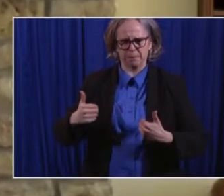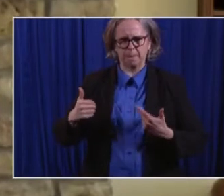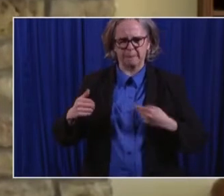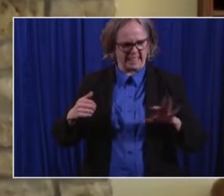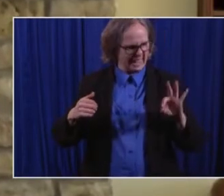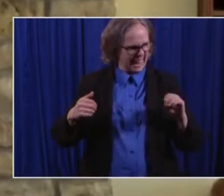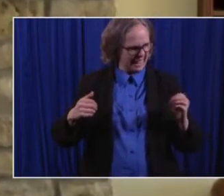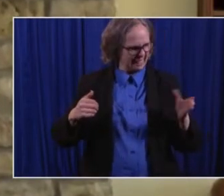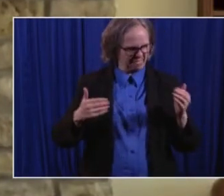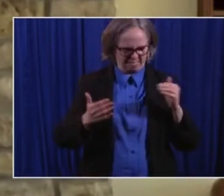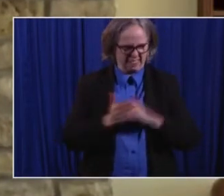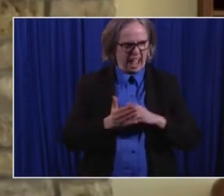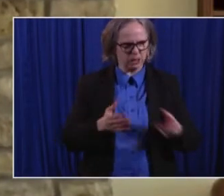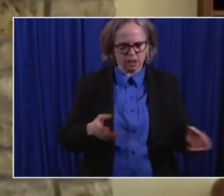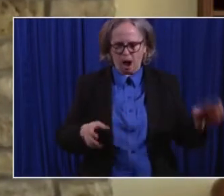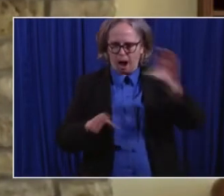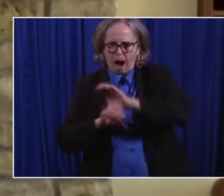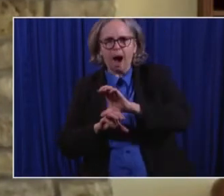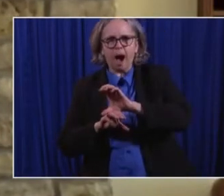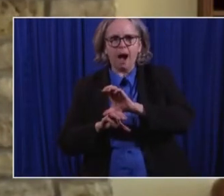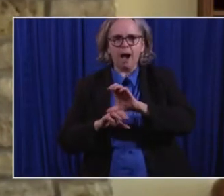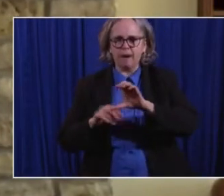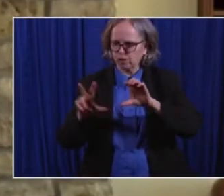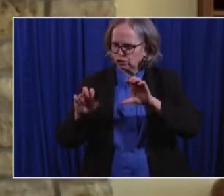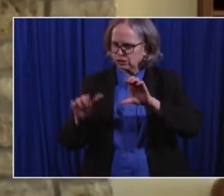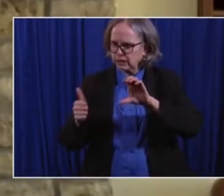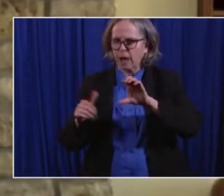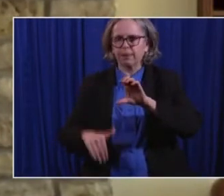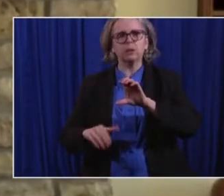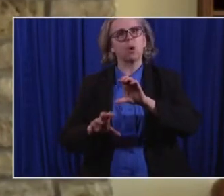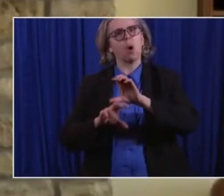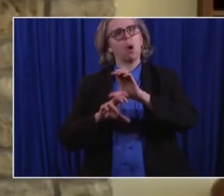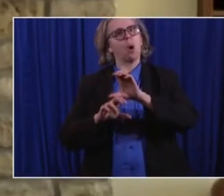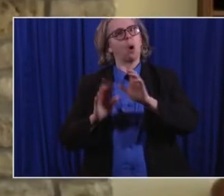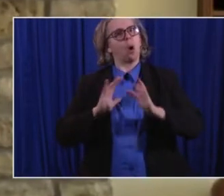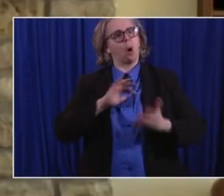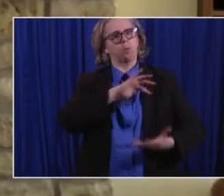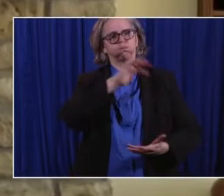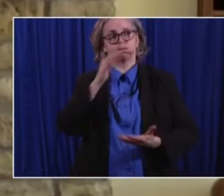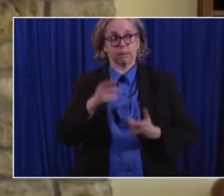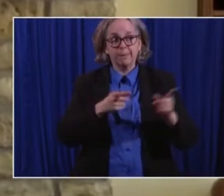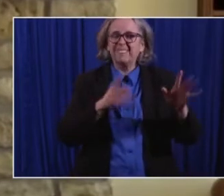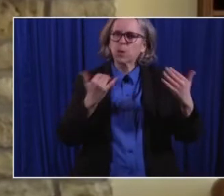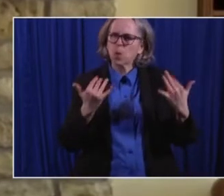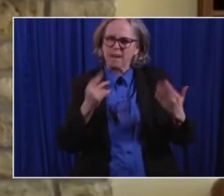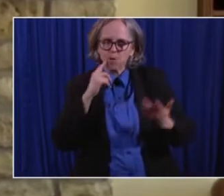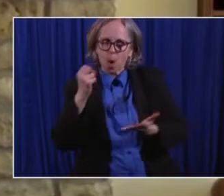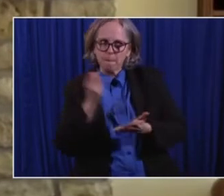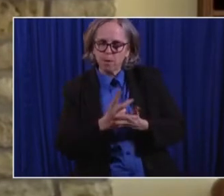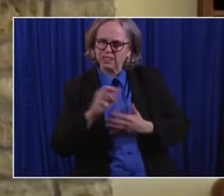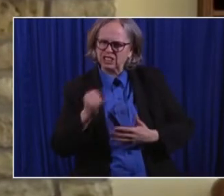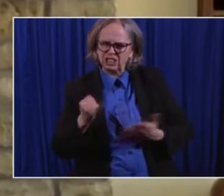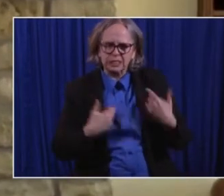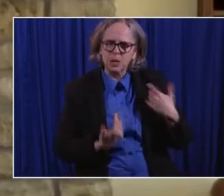Can't announce those yet, can't allocate them yet, but we think and pray that they are